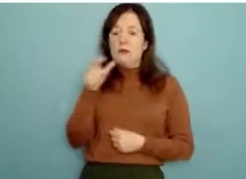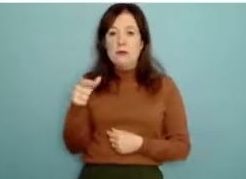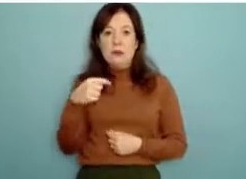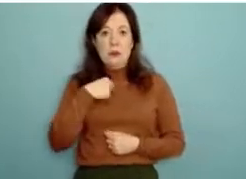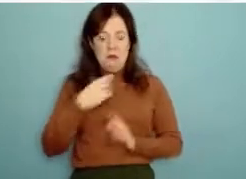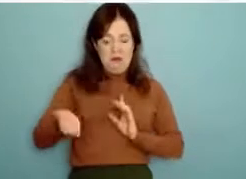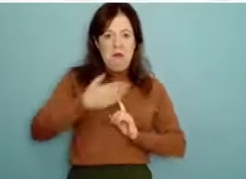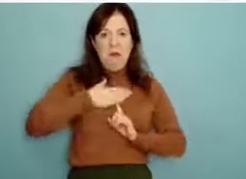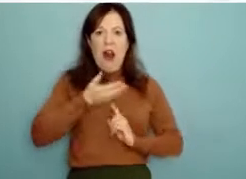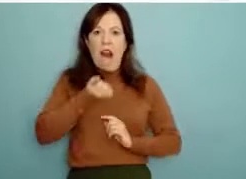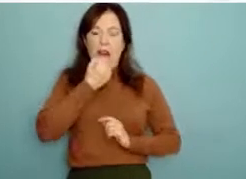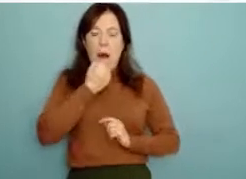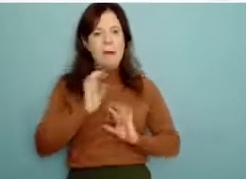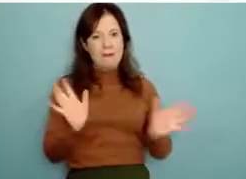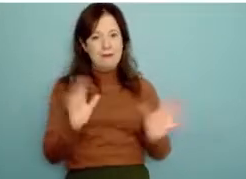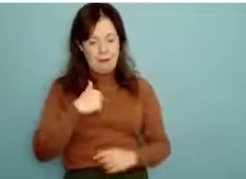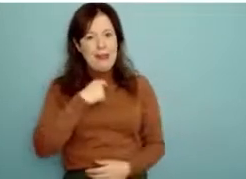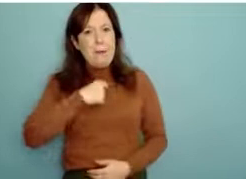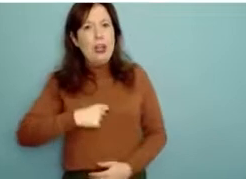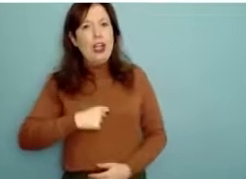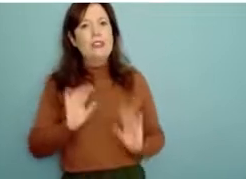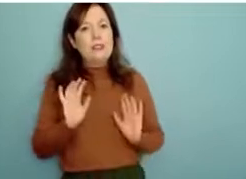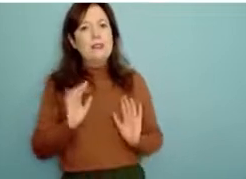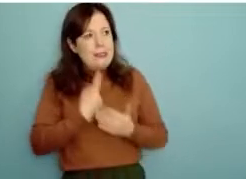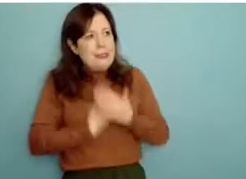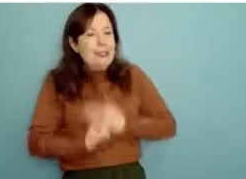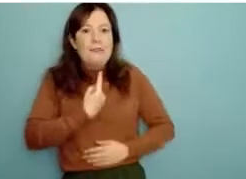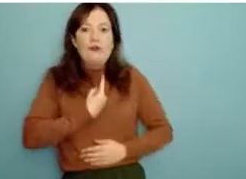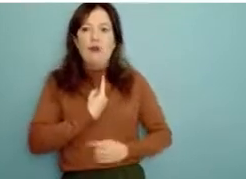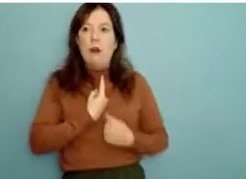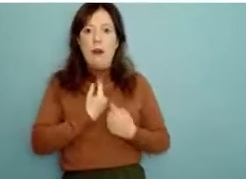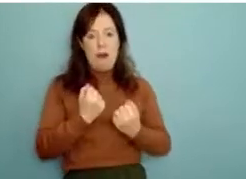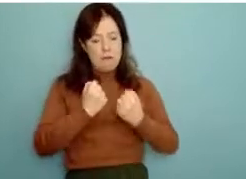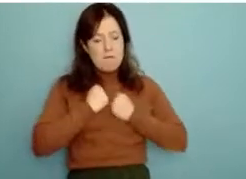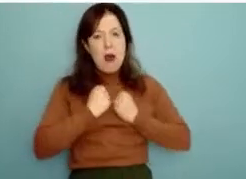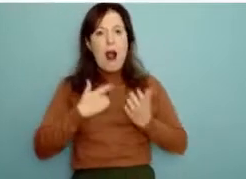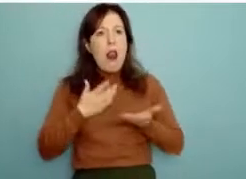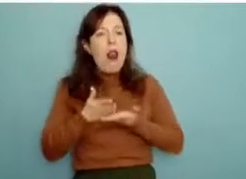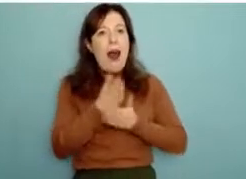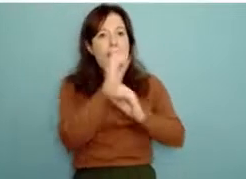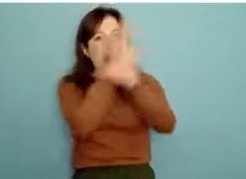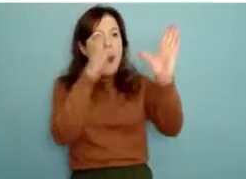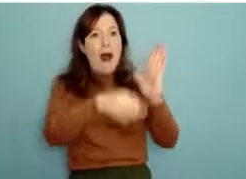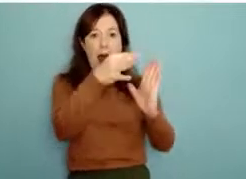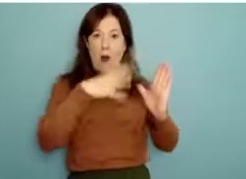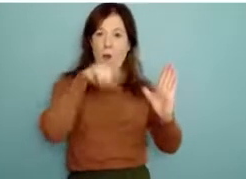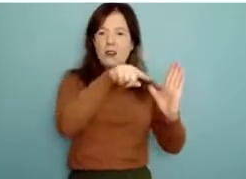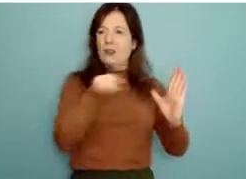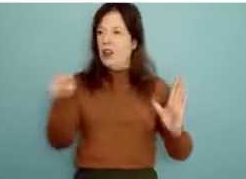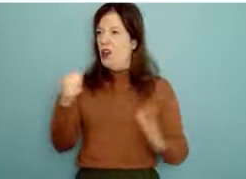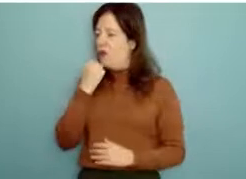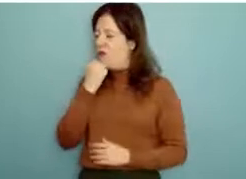be. I'm an individual and it's my life I want to improve. A number to me does not mean